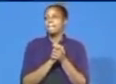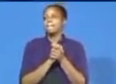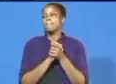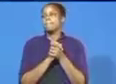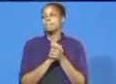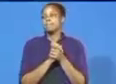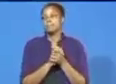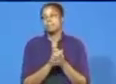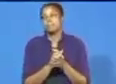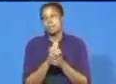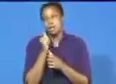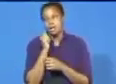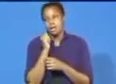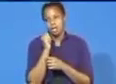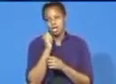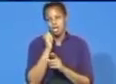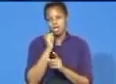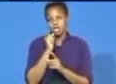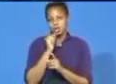She said,